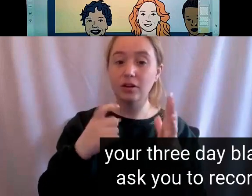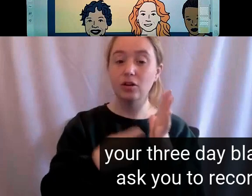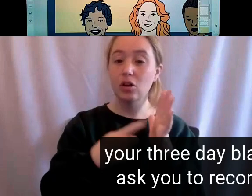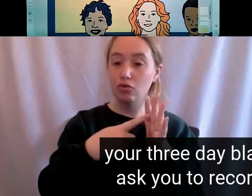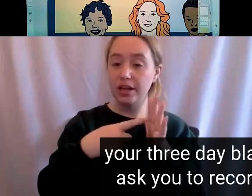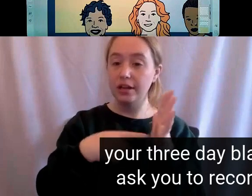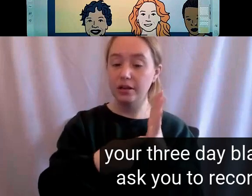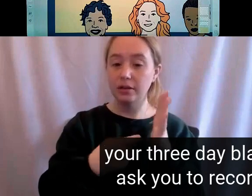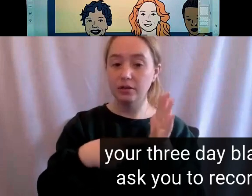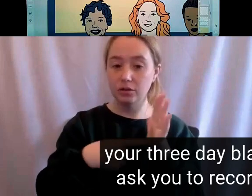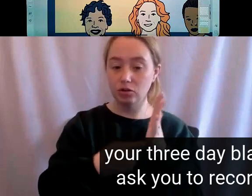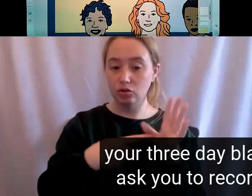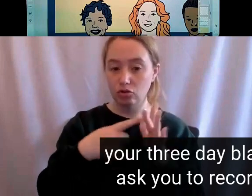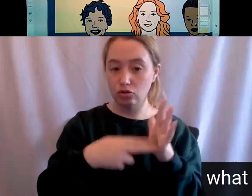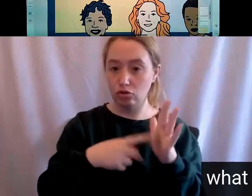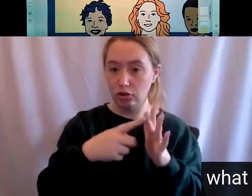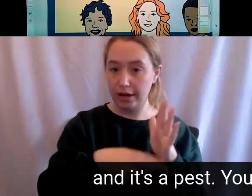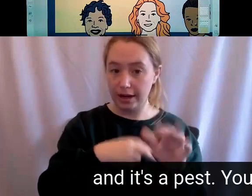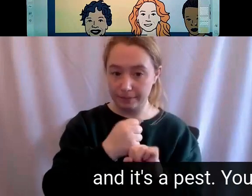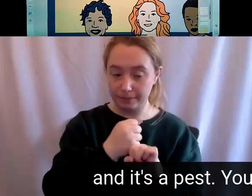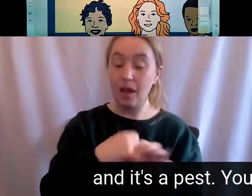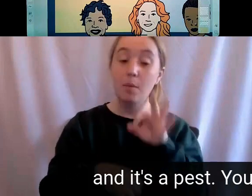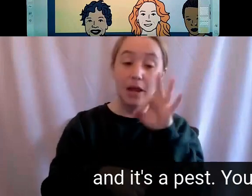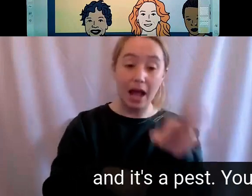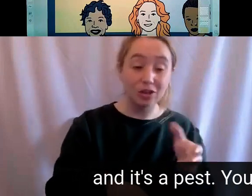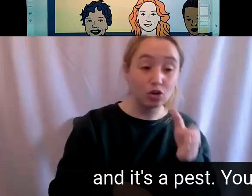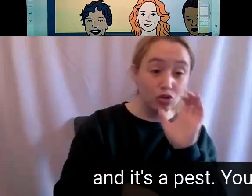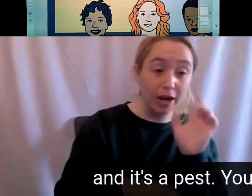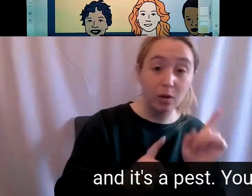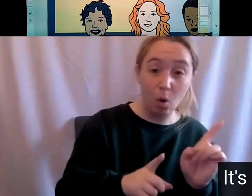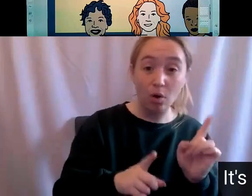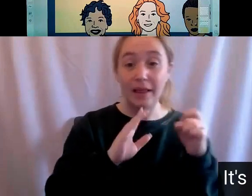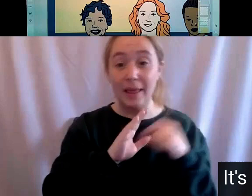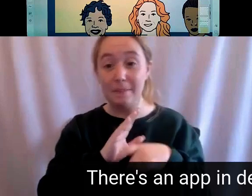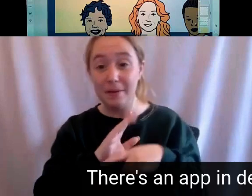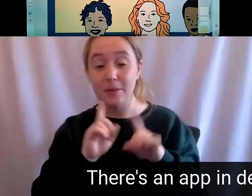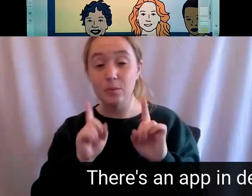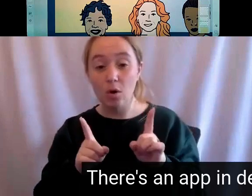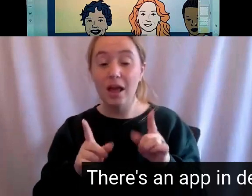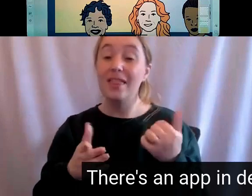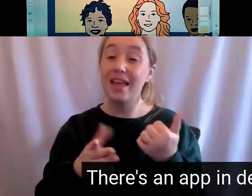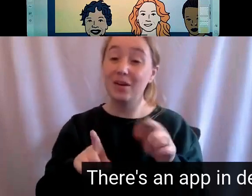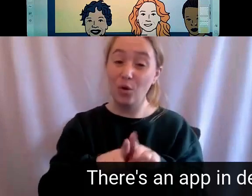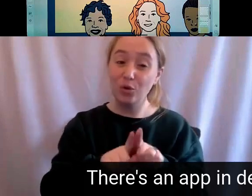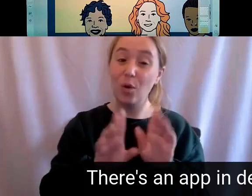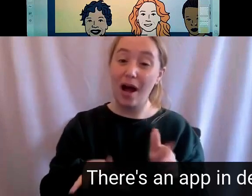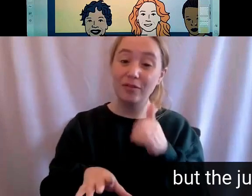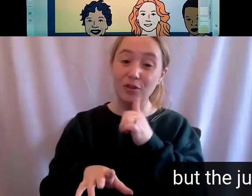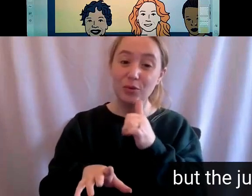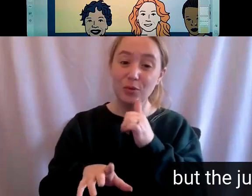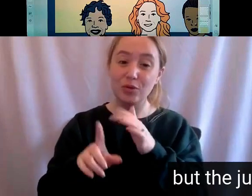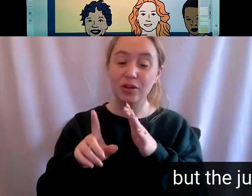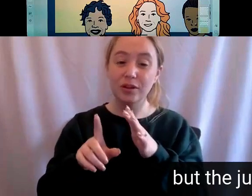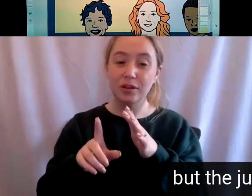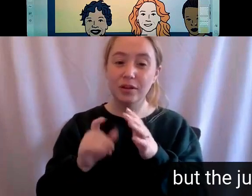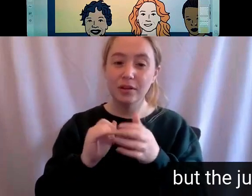bladder diary, where we ask you to record what you drink and what you eat. And it's a paste. You've got to do it in a jug. It's a paste. There's an app in development in Belgium, but